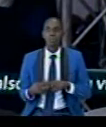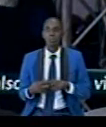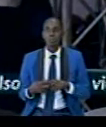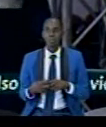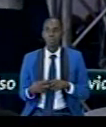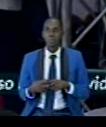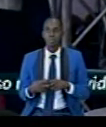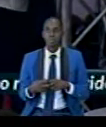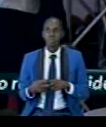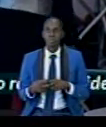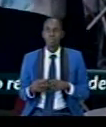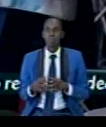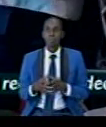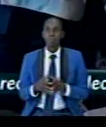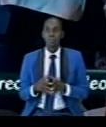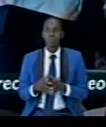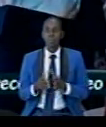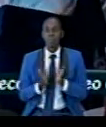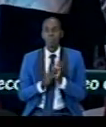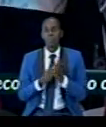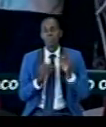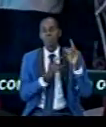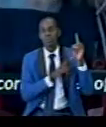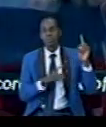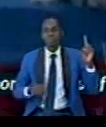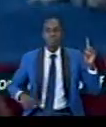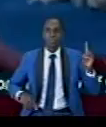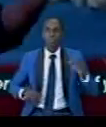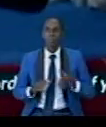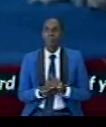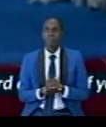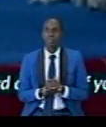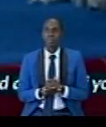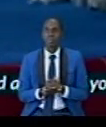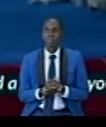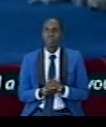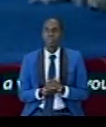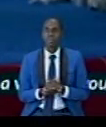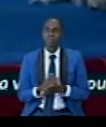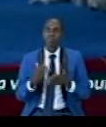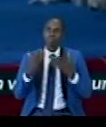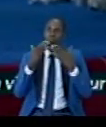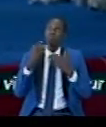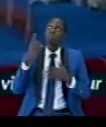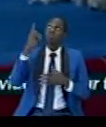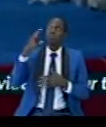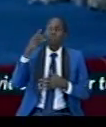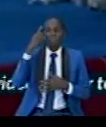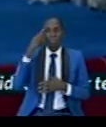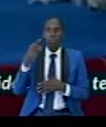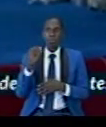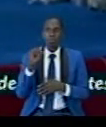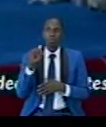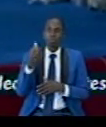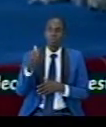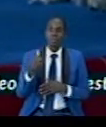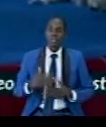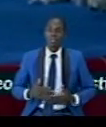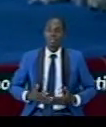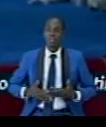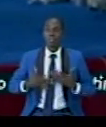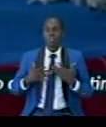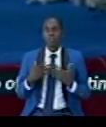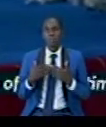Listening to her testimony. Praise the Lord. I thank God for my life since getting to a month